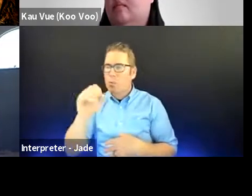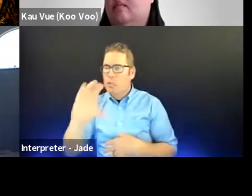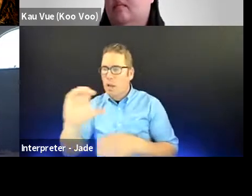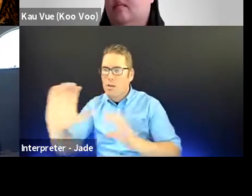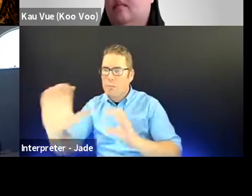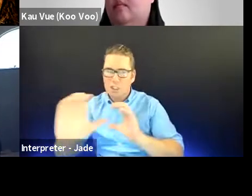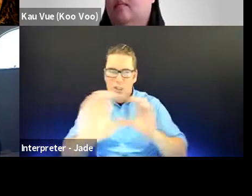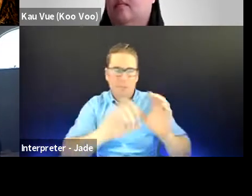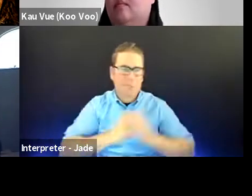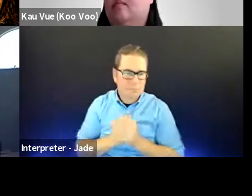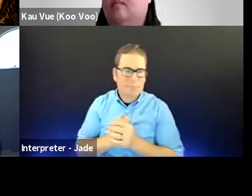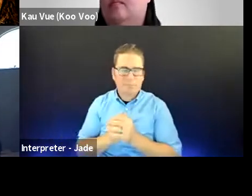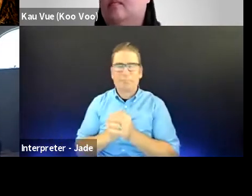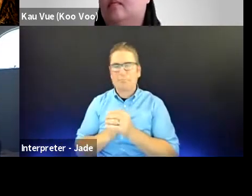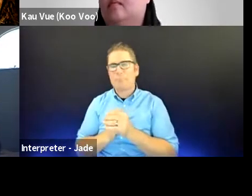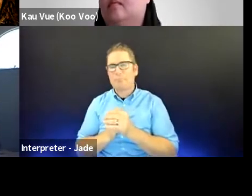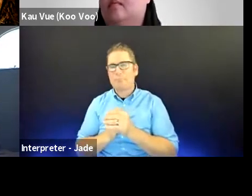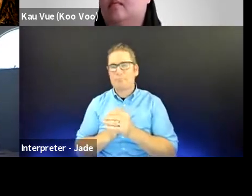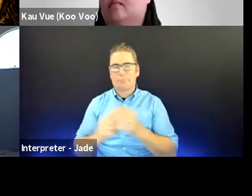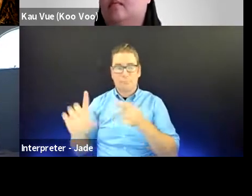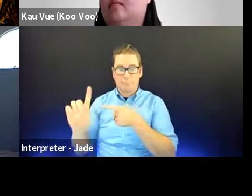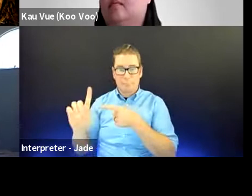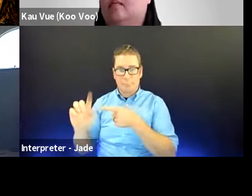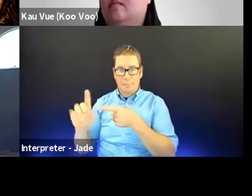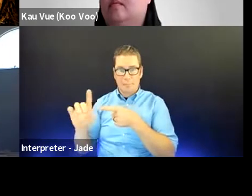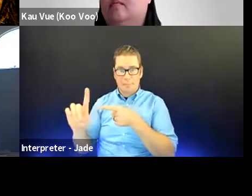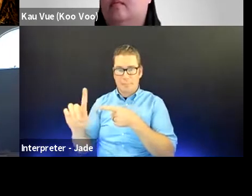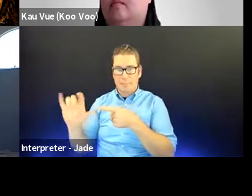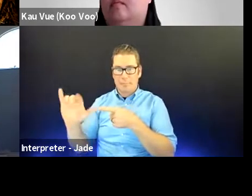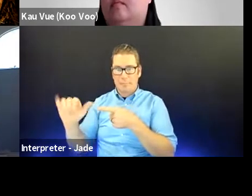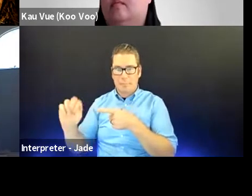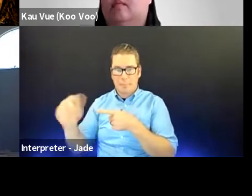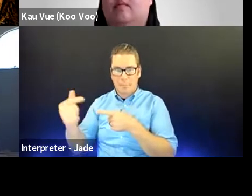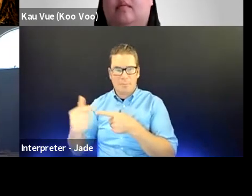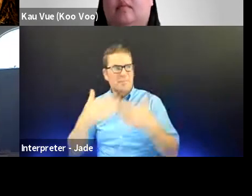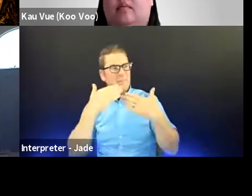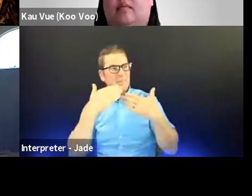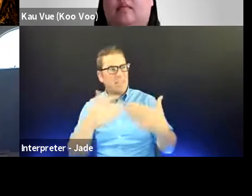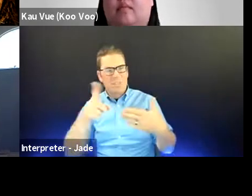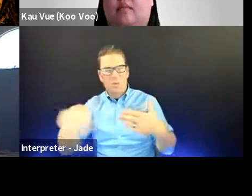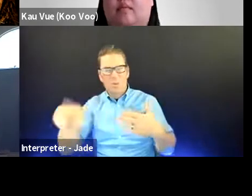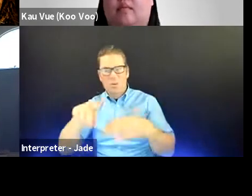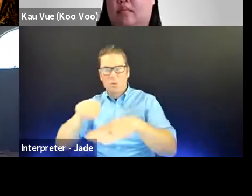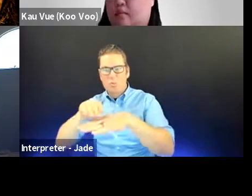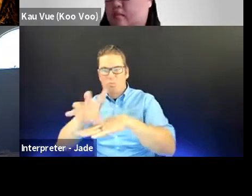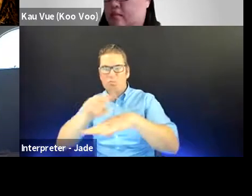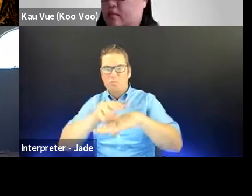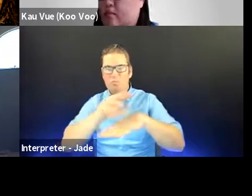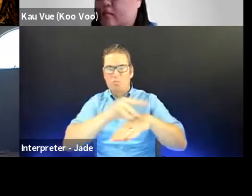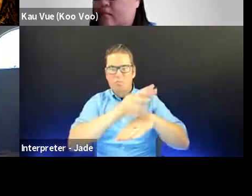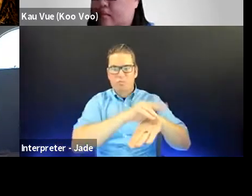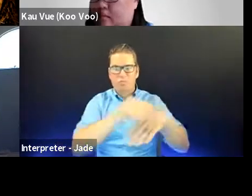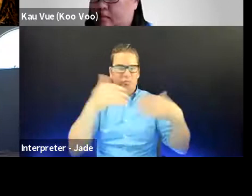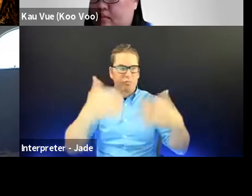Great, thank you. Appreciate hearing all of those advice. You know, like it kind of brings me back to when I